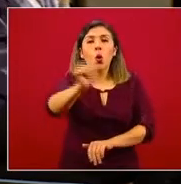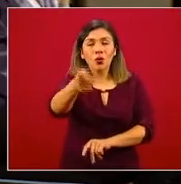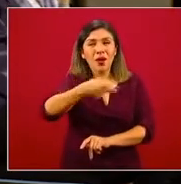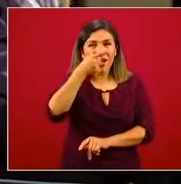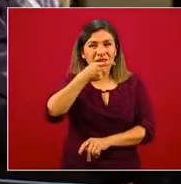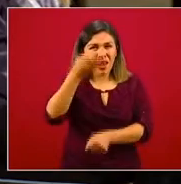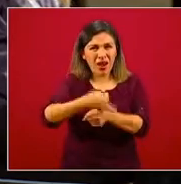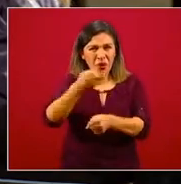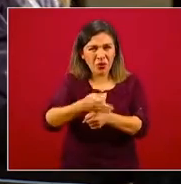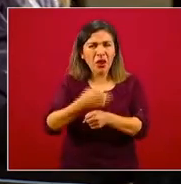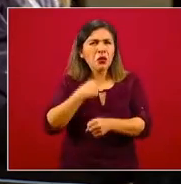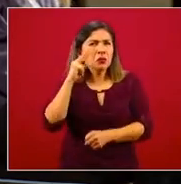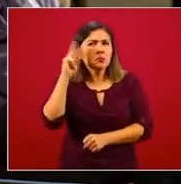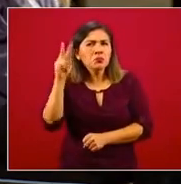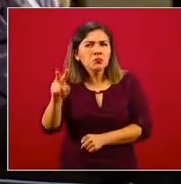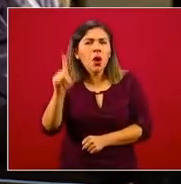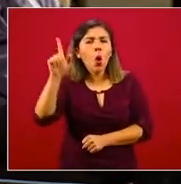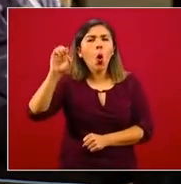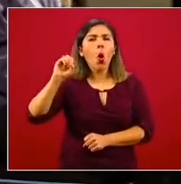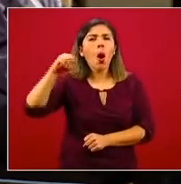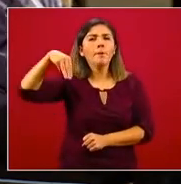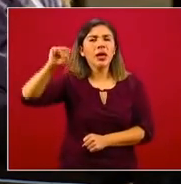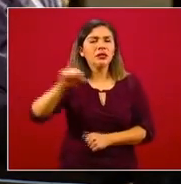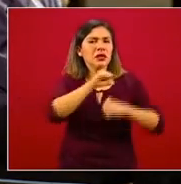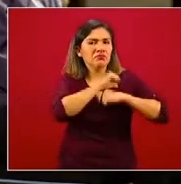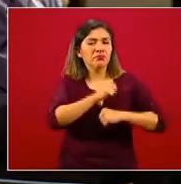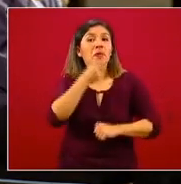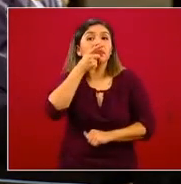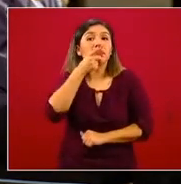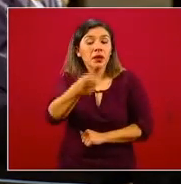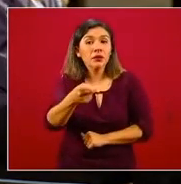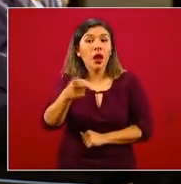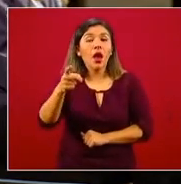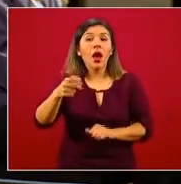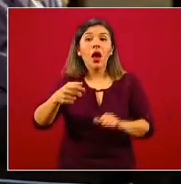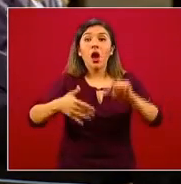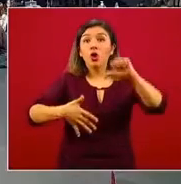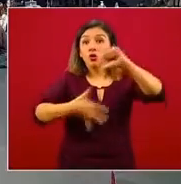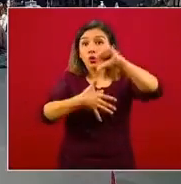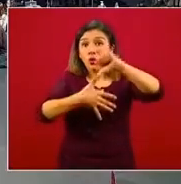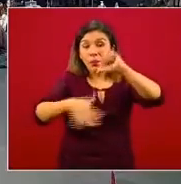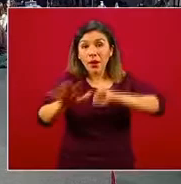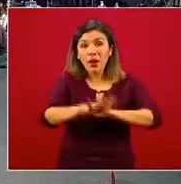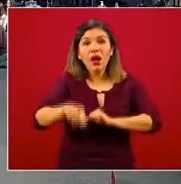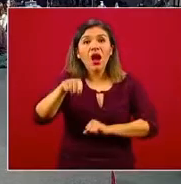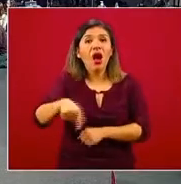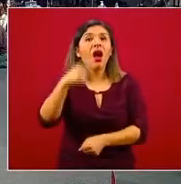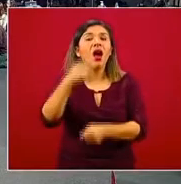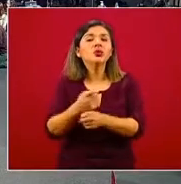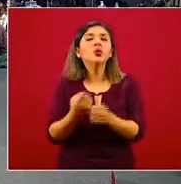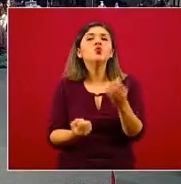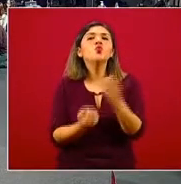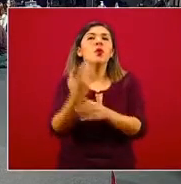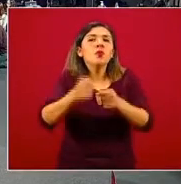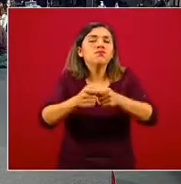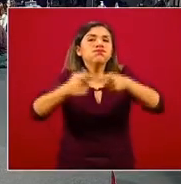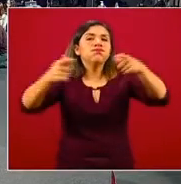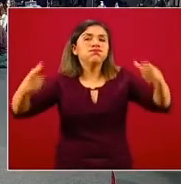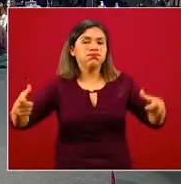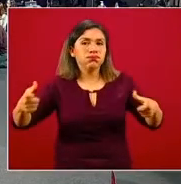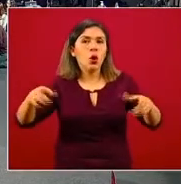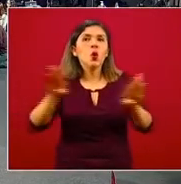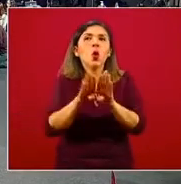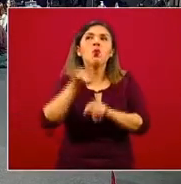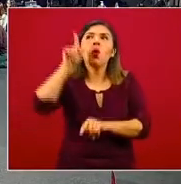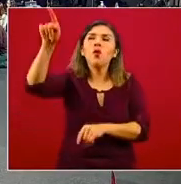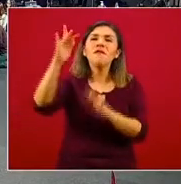decir, their están death? diciendo que la And based OMS on what you've just declaró said, que the Sudamérica es el WHO nuevo declared epicentro y South que en regiones como